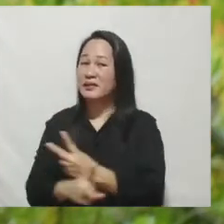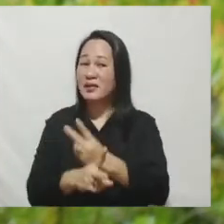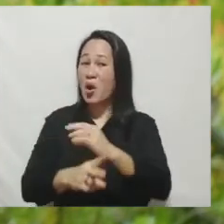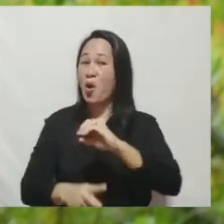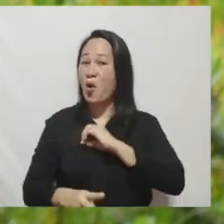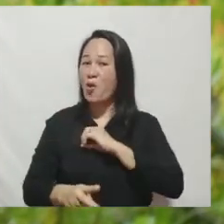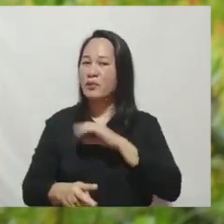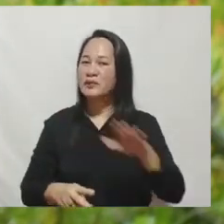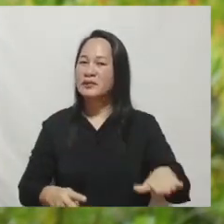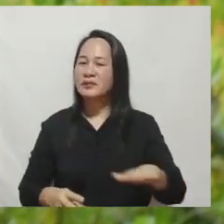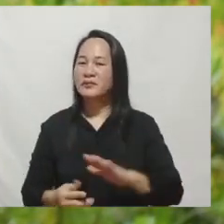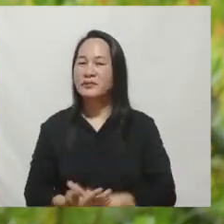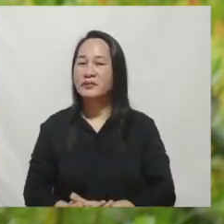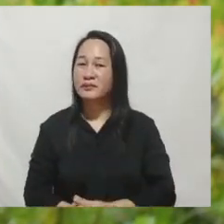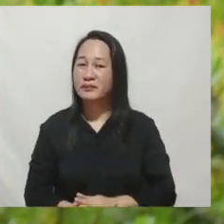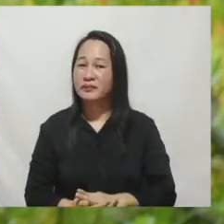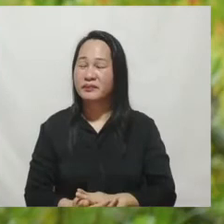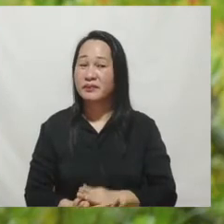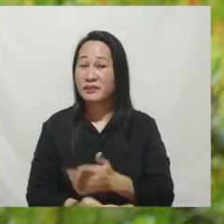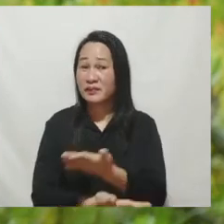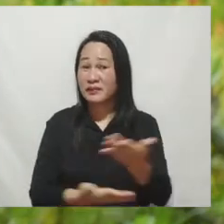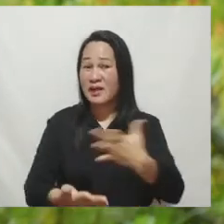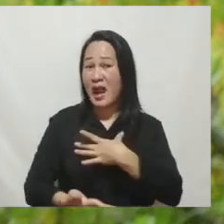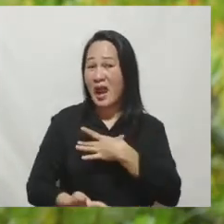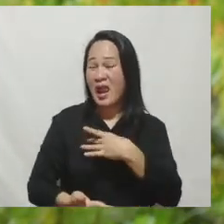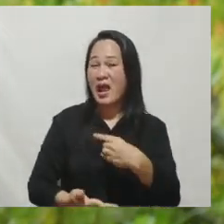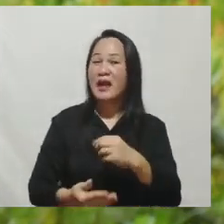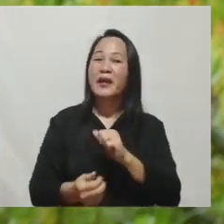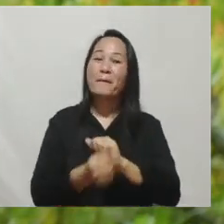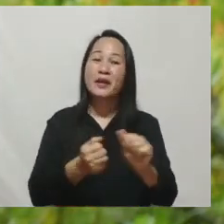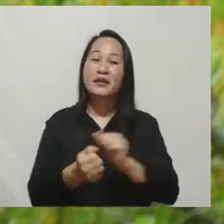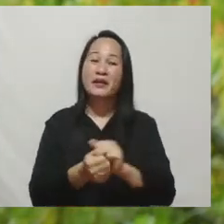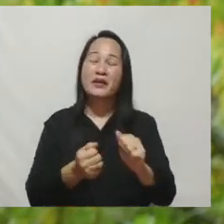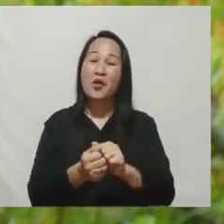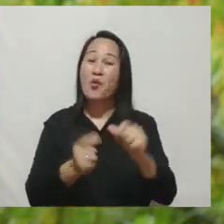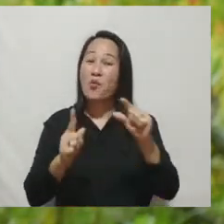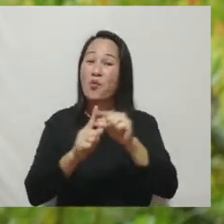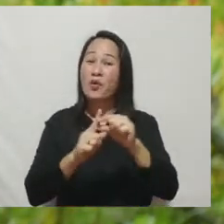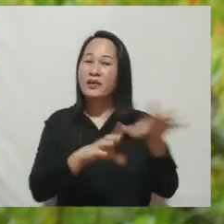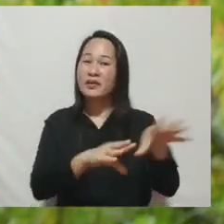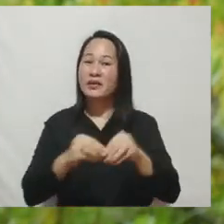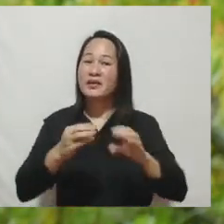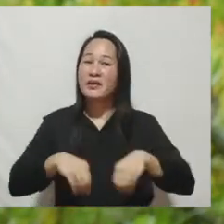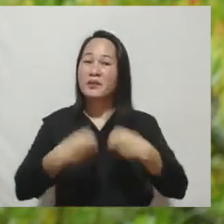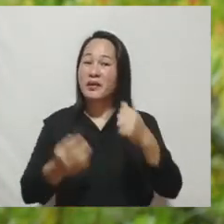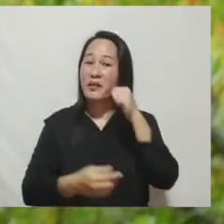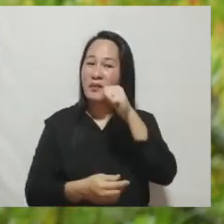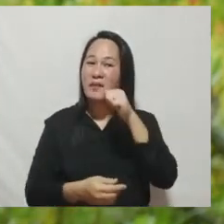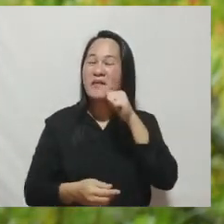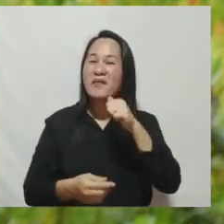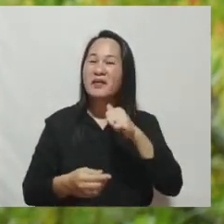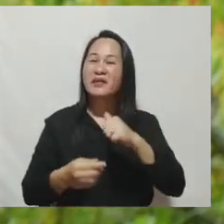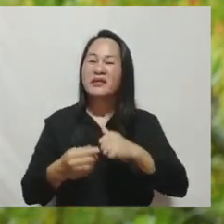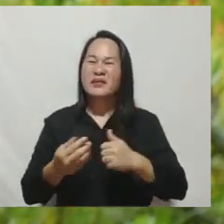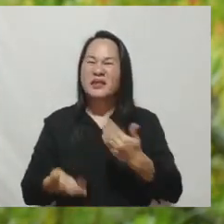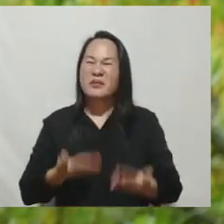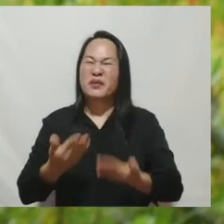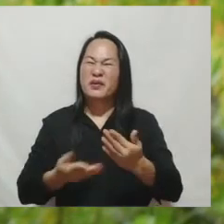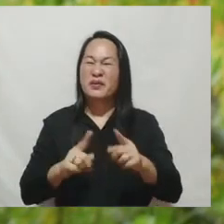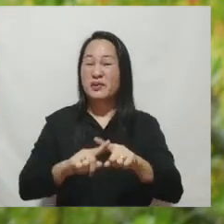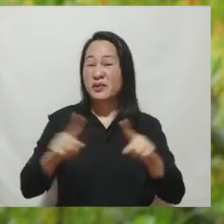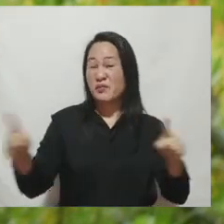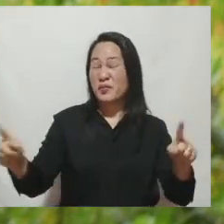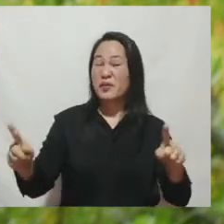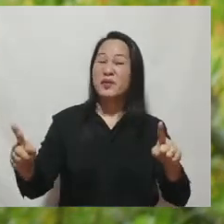adopted given by the girl? Even though it's different from the meaning we found in the dictionary? Me